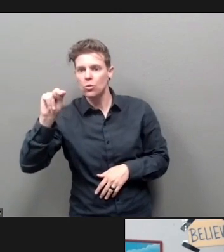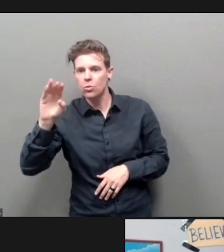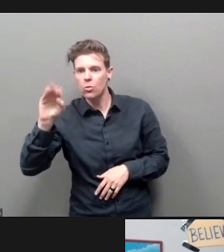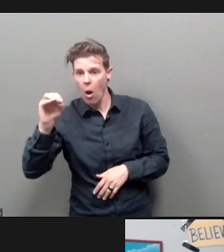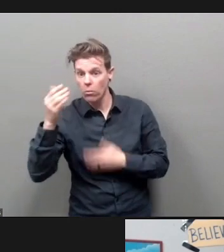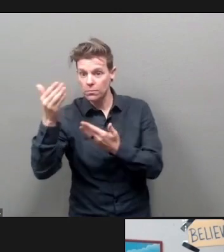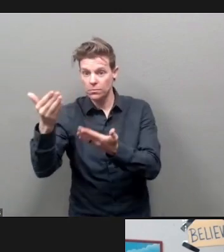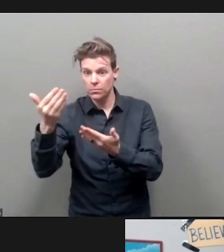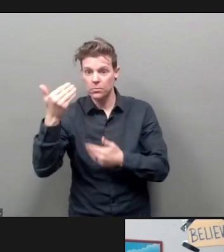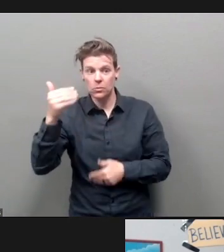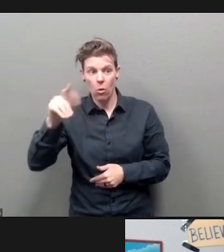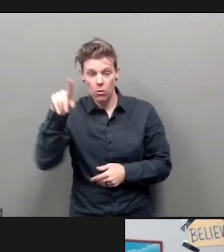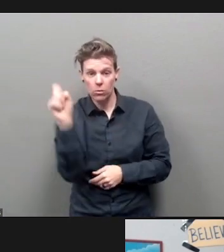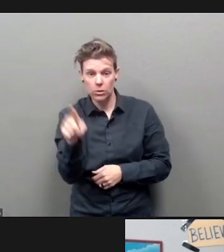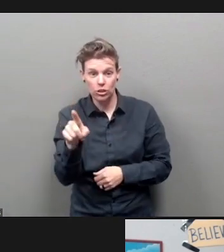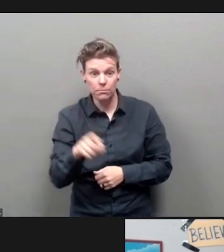question.